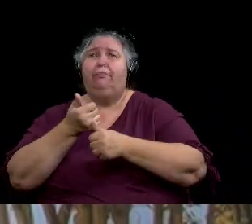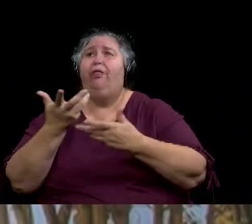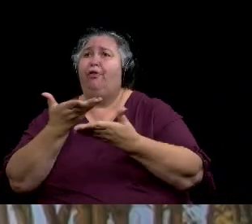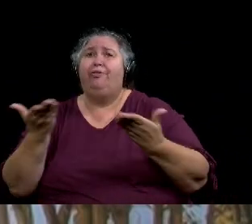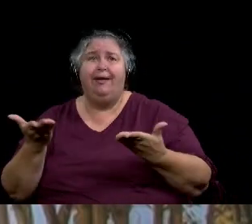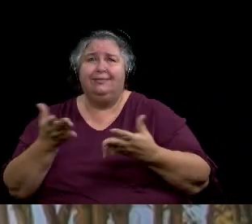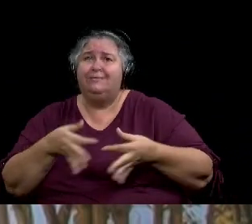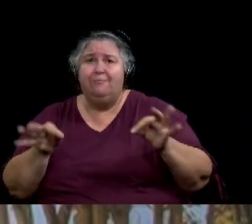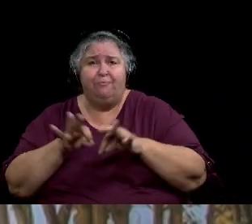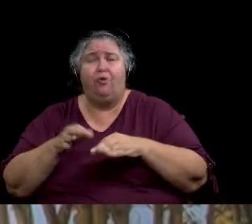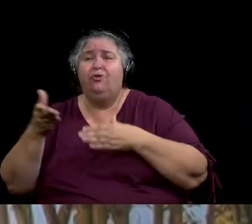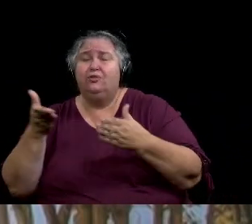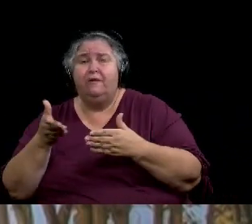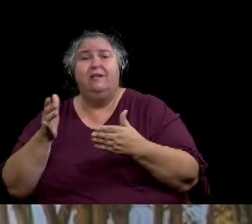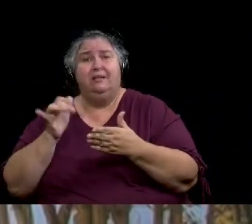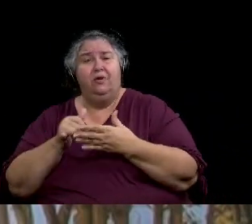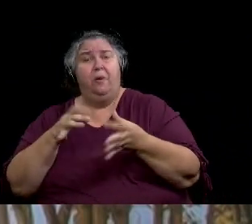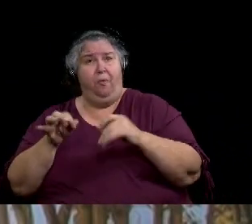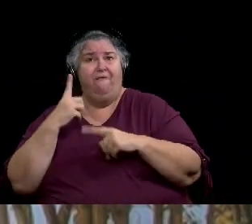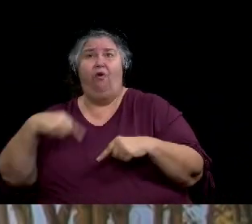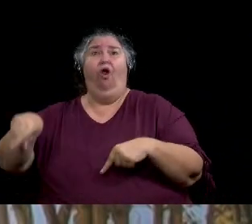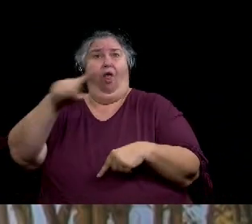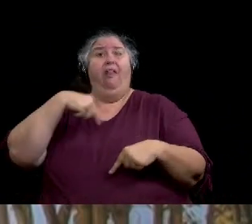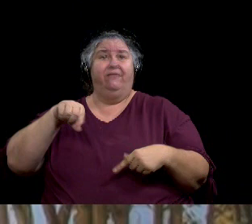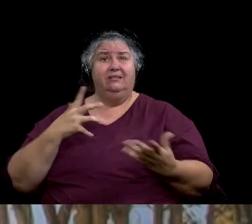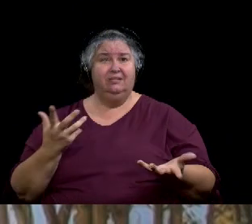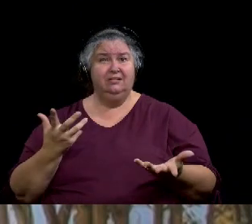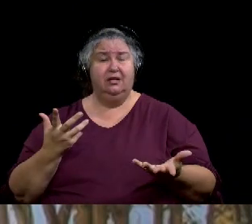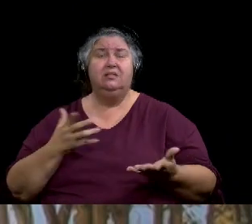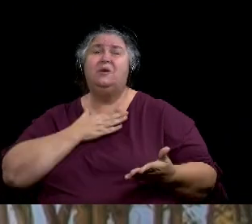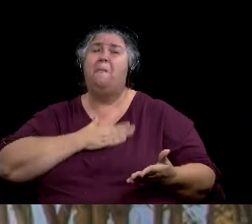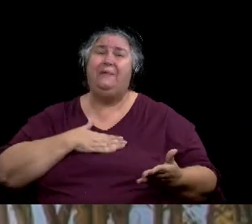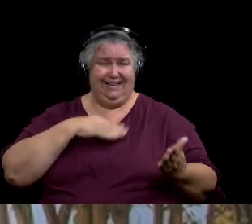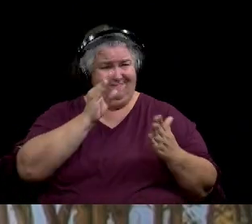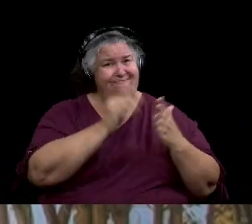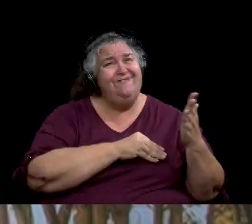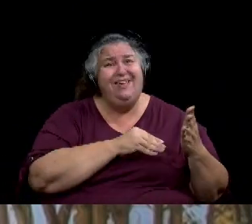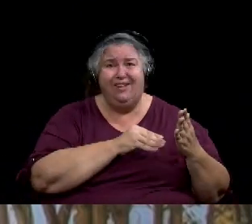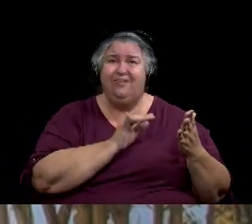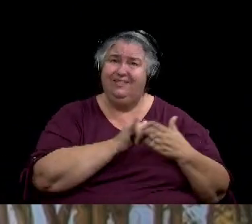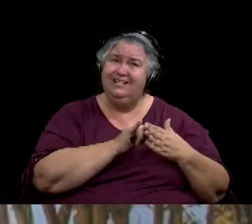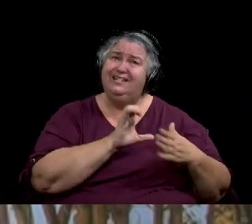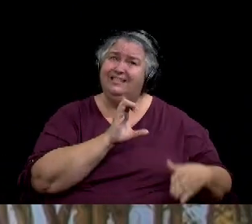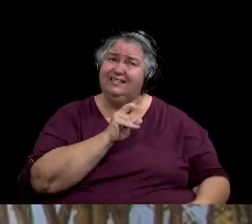projects and services that are important to you and important to all of us. So please fill out the census today.